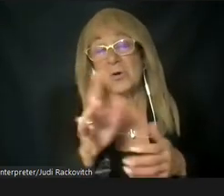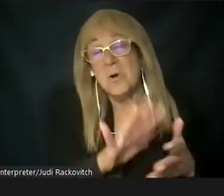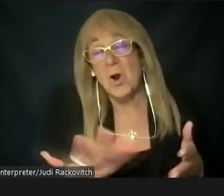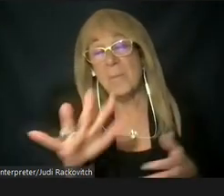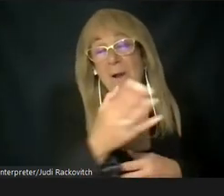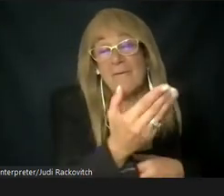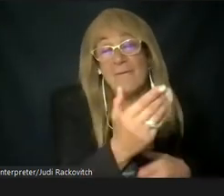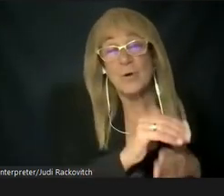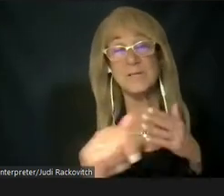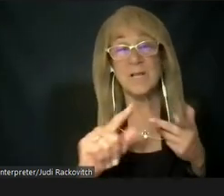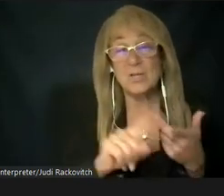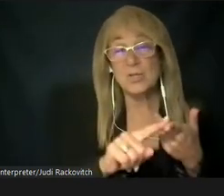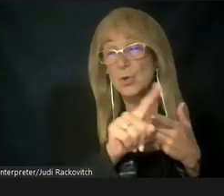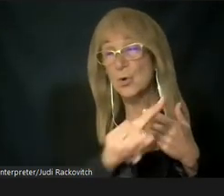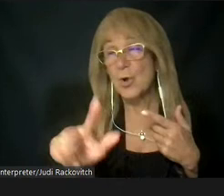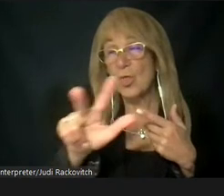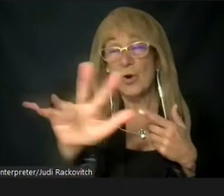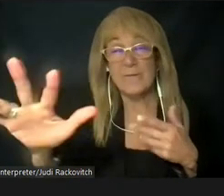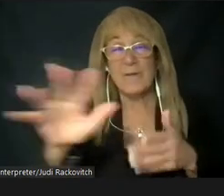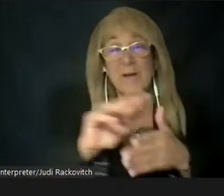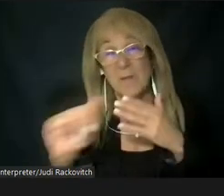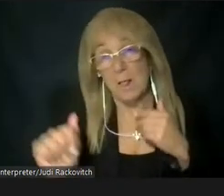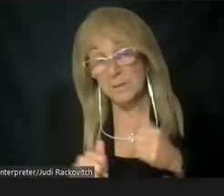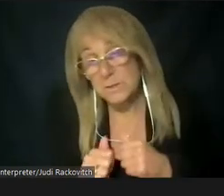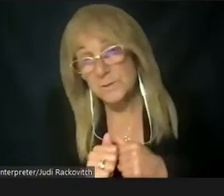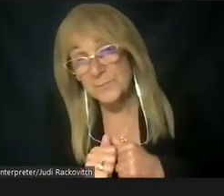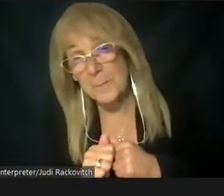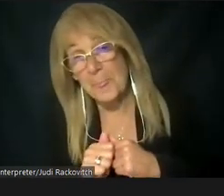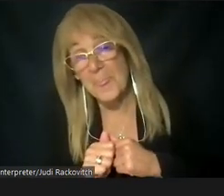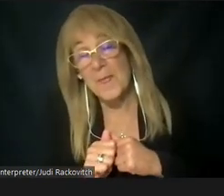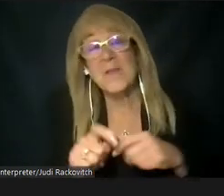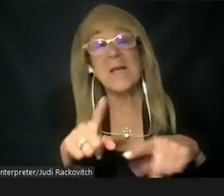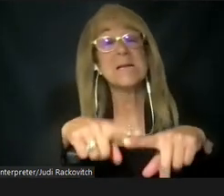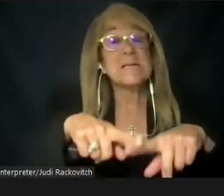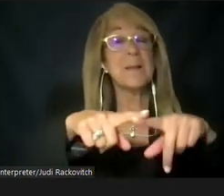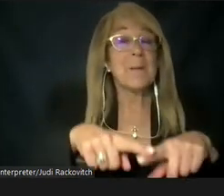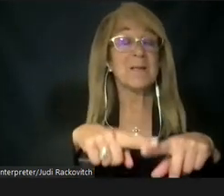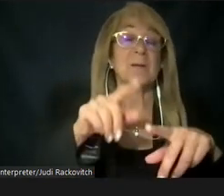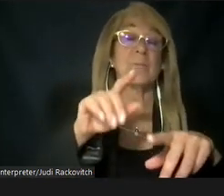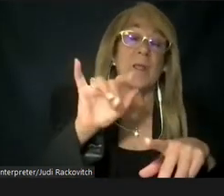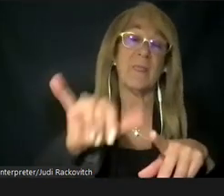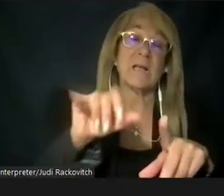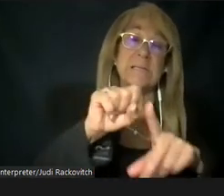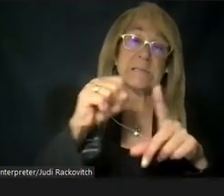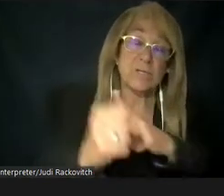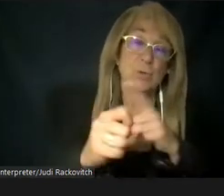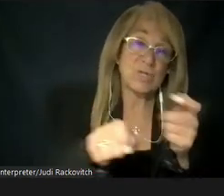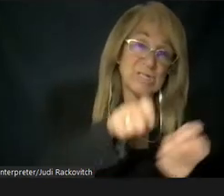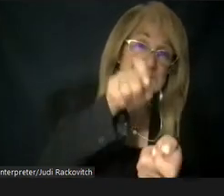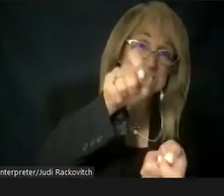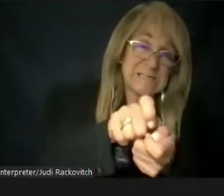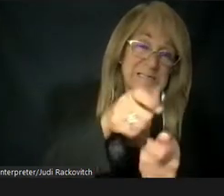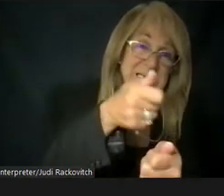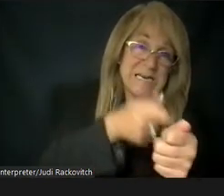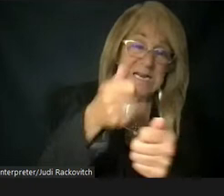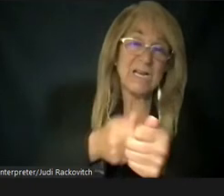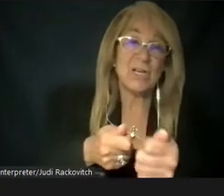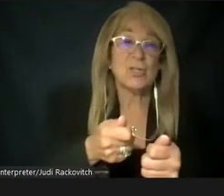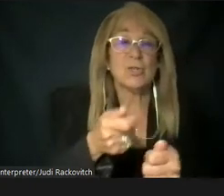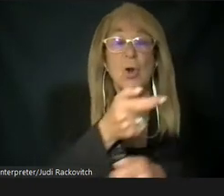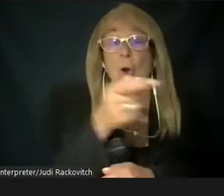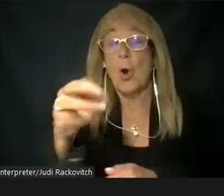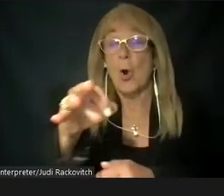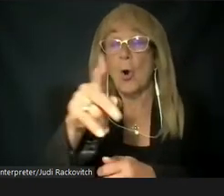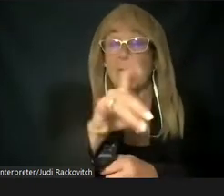to $35 for the peak period, again, depending upon scenario. Off-peak and overnight toll ranges may be lower,